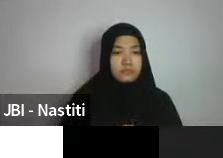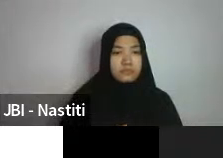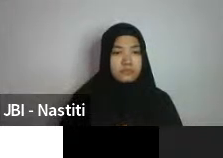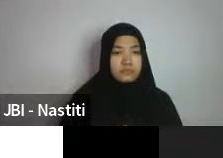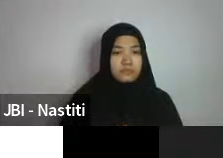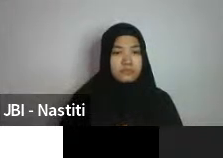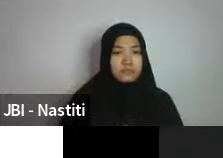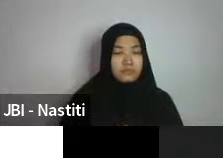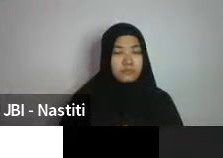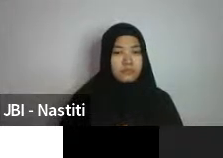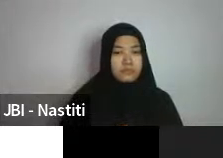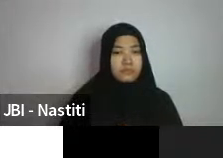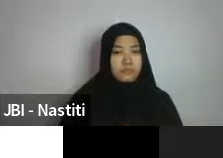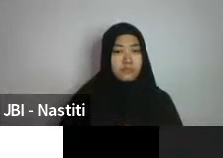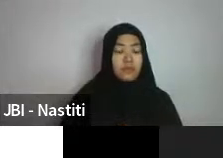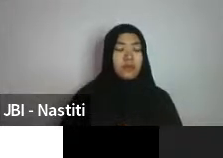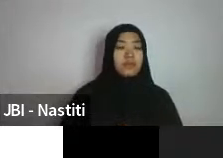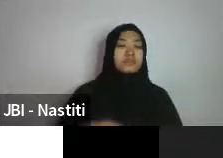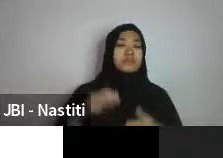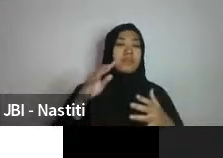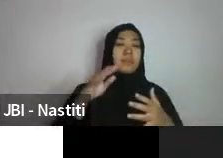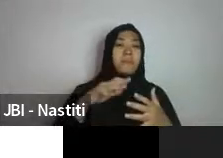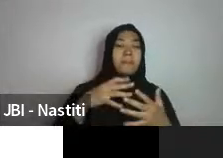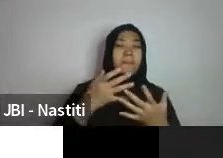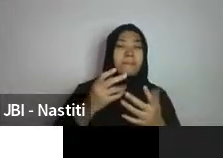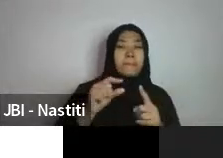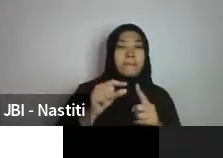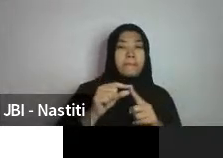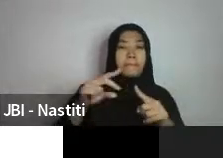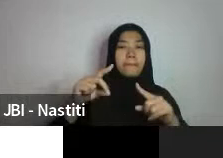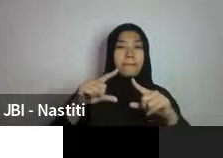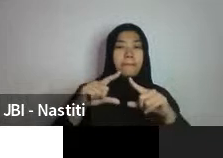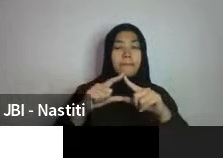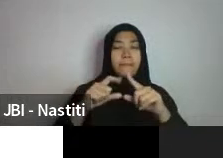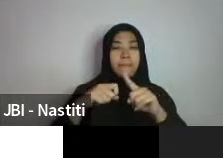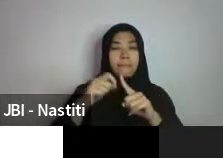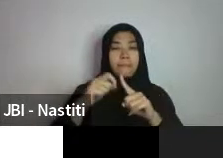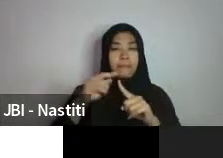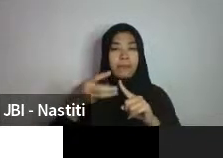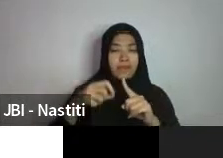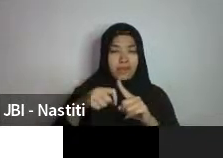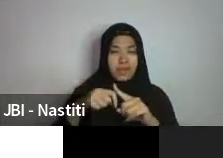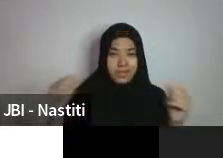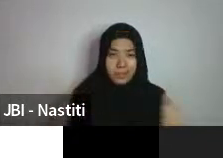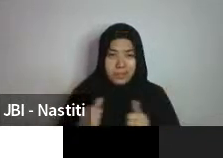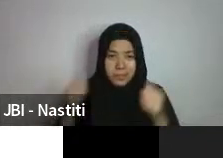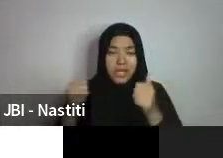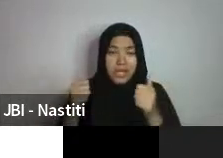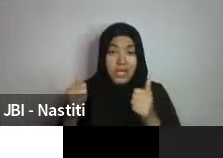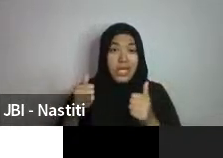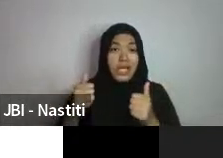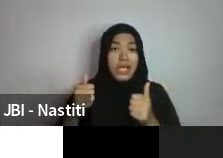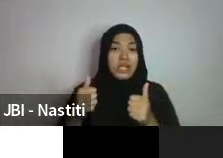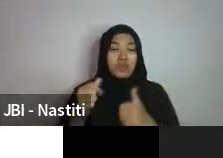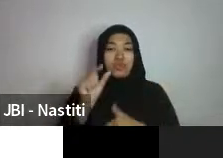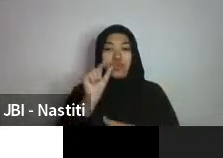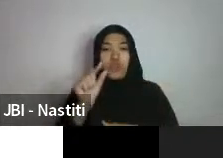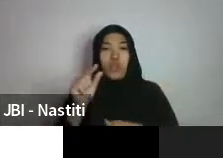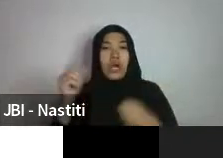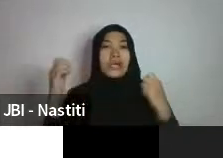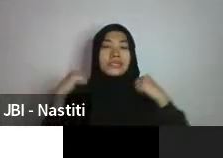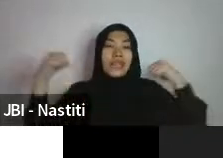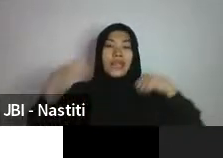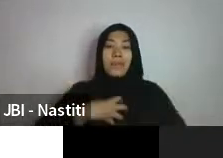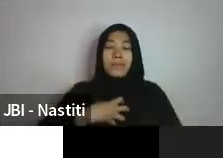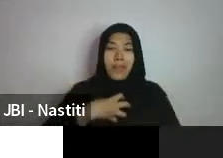practice, according to Kusumanto, was to provide mental health care in a variety of settings and to provide mental health care